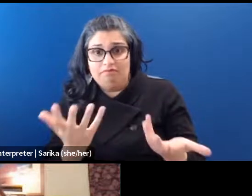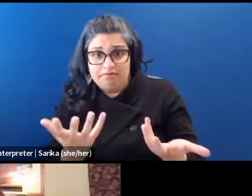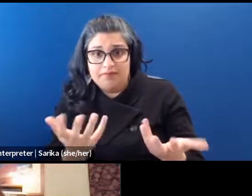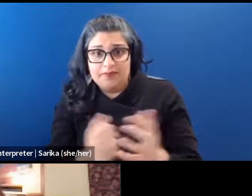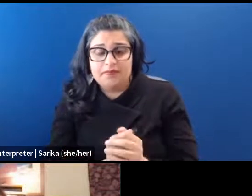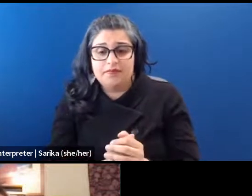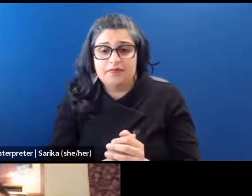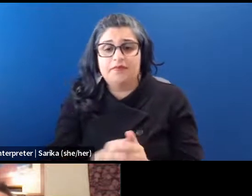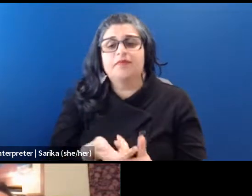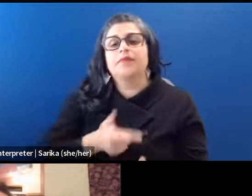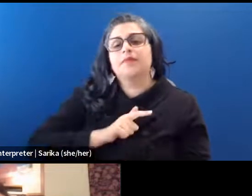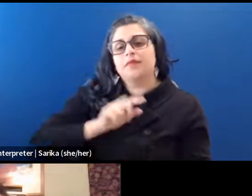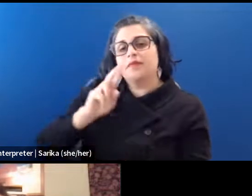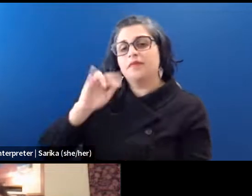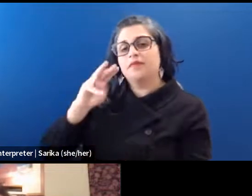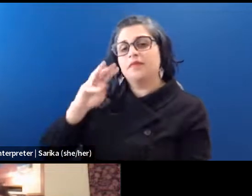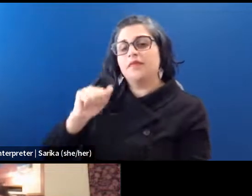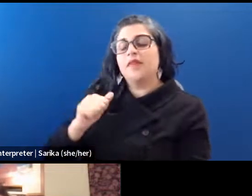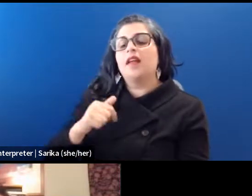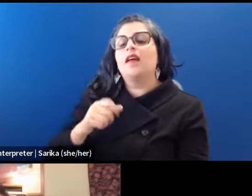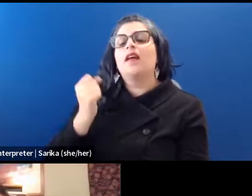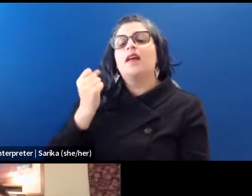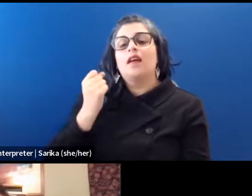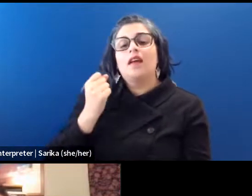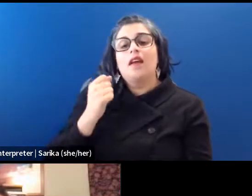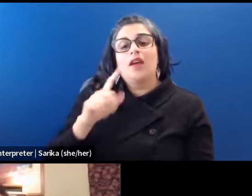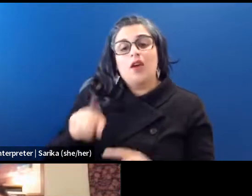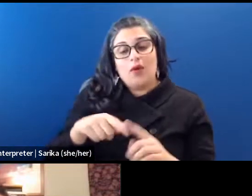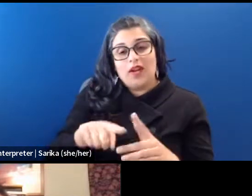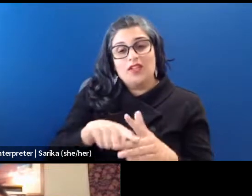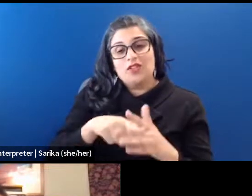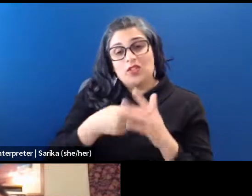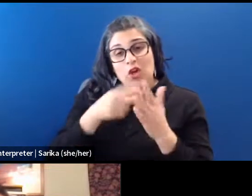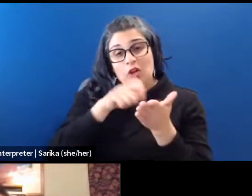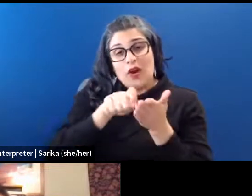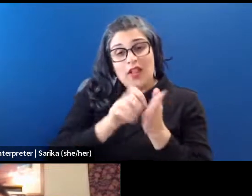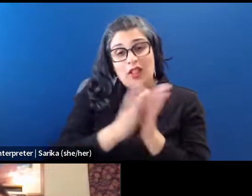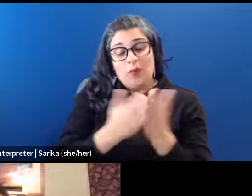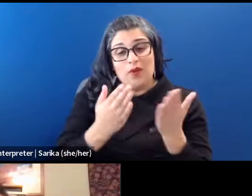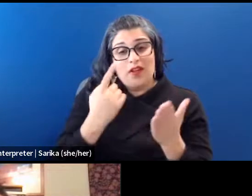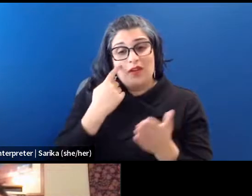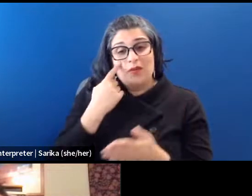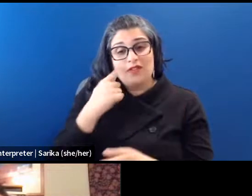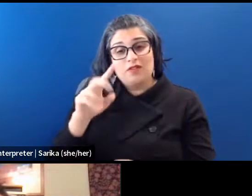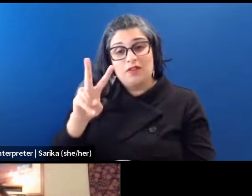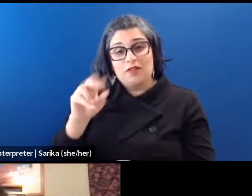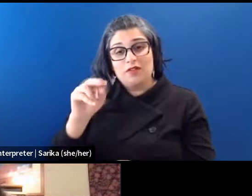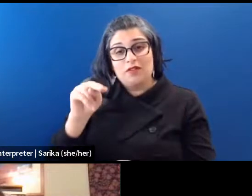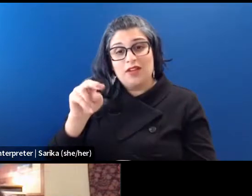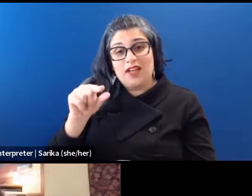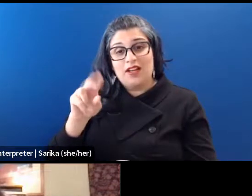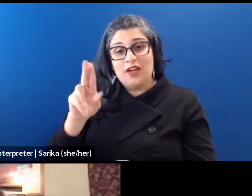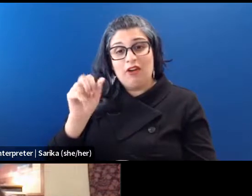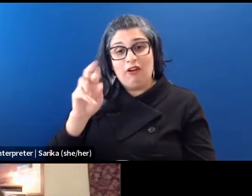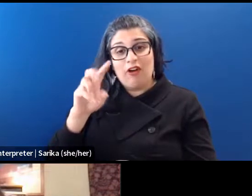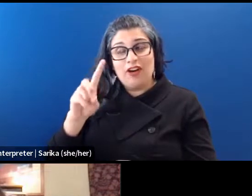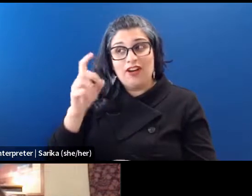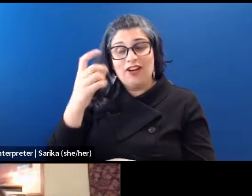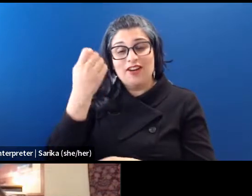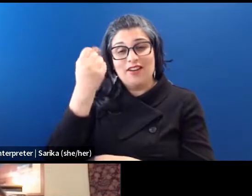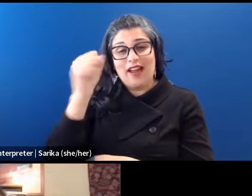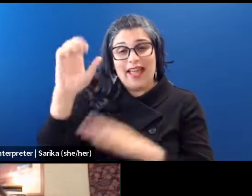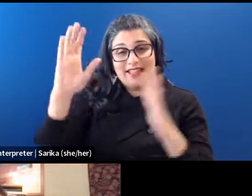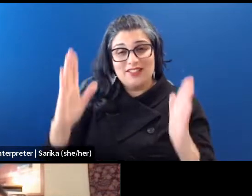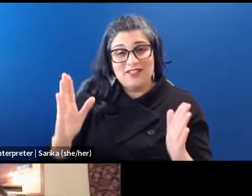You know, really, this book is written, at least when I first started writing it, it's written for vanguard activists. I was thinking especially